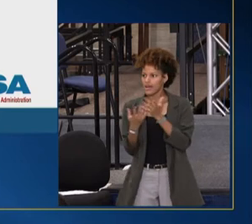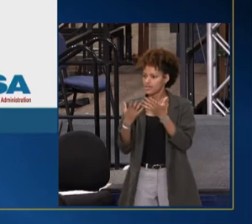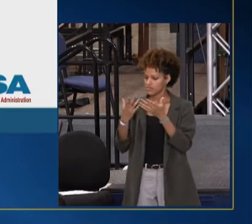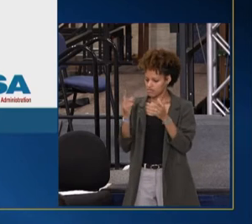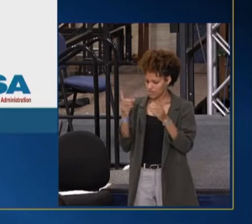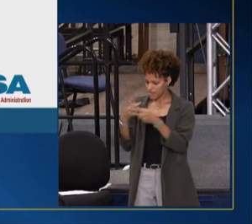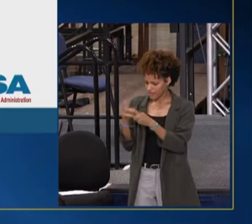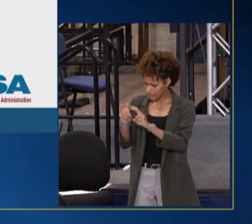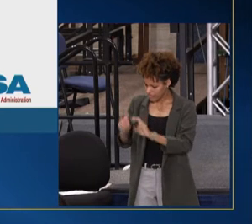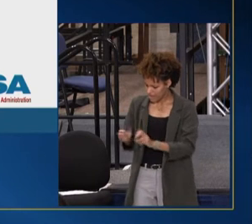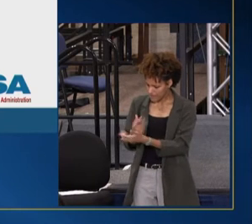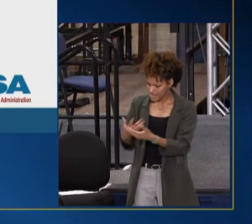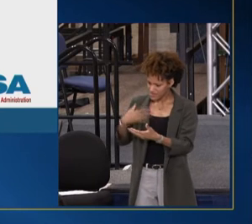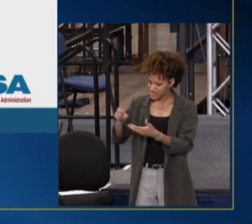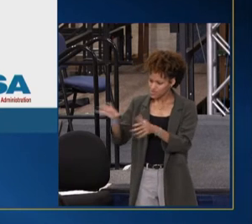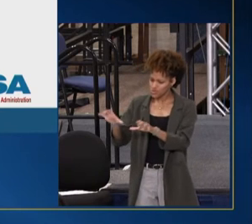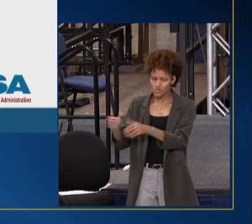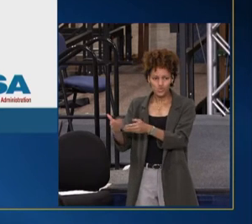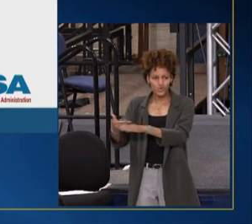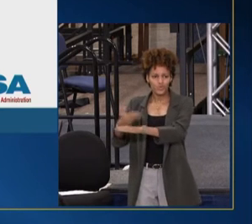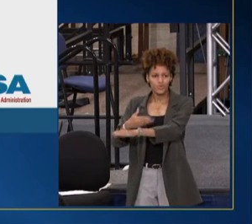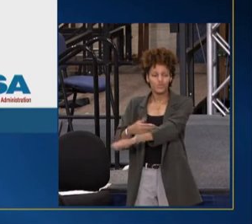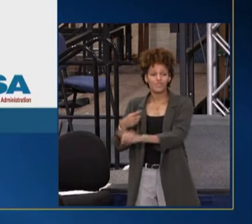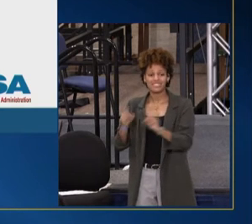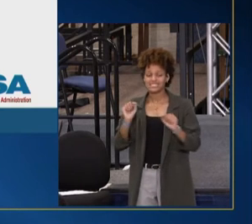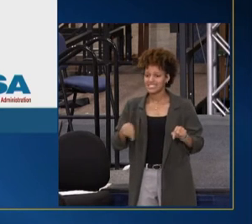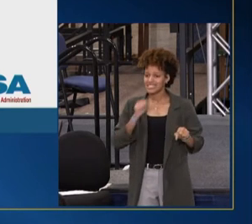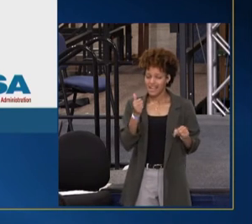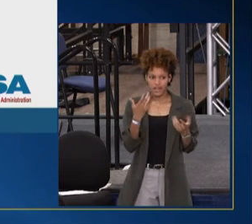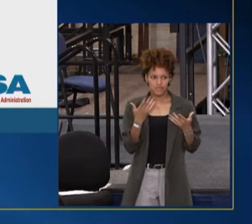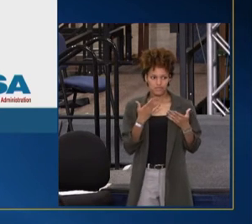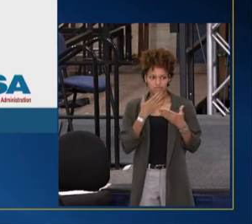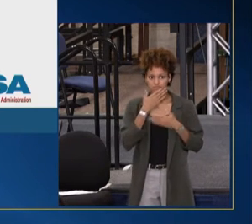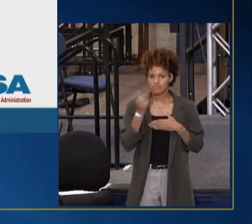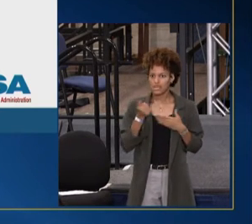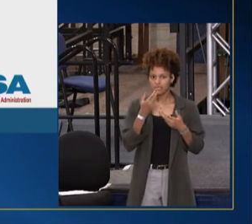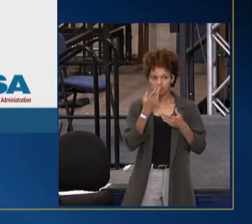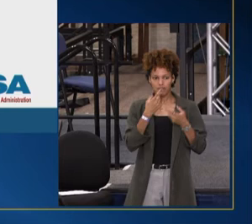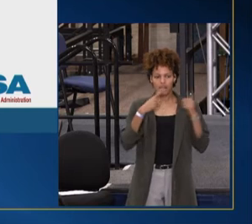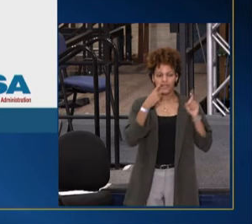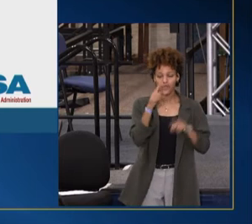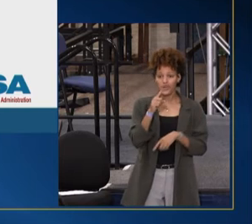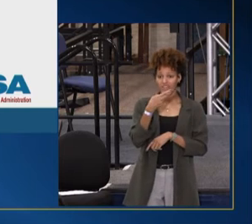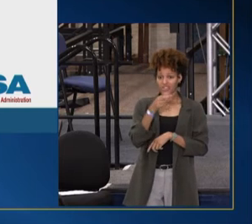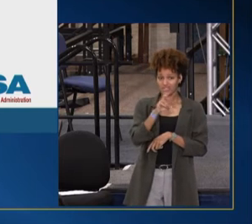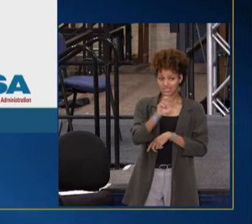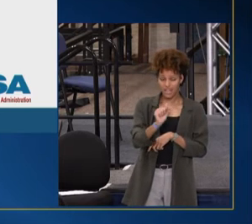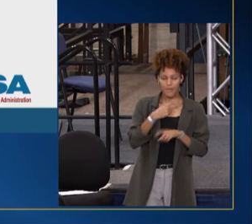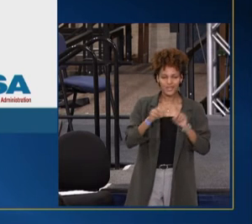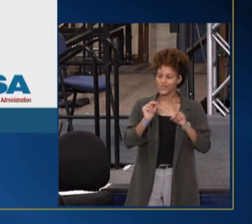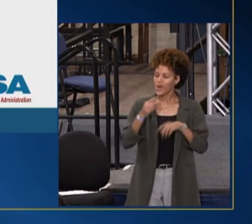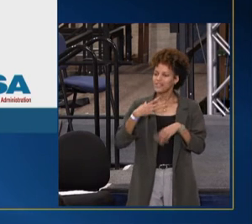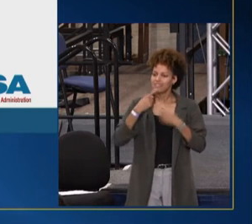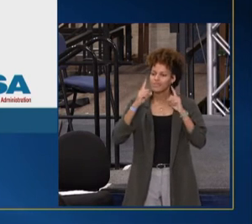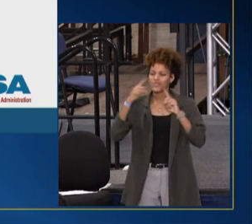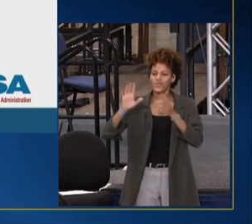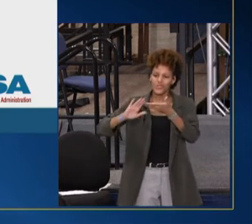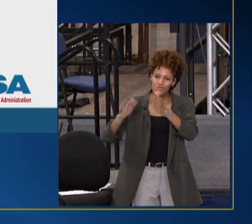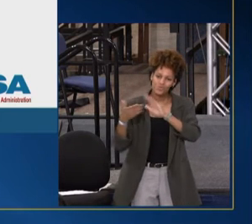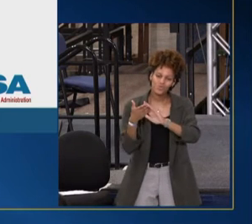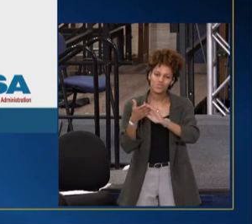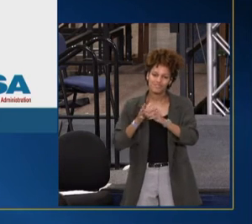forward. This is an incredible accomplishment, not of HRSA. This is an accomplishment of the community, and it